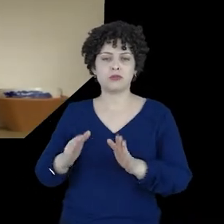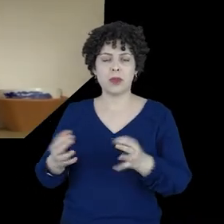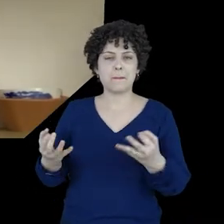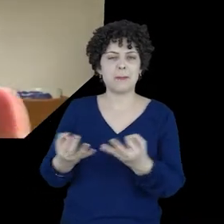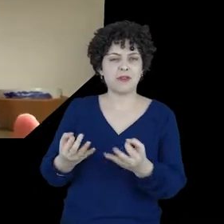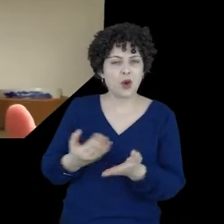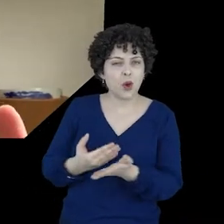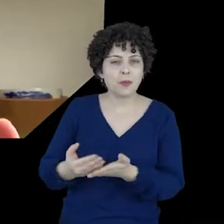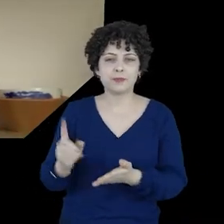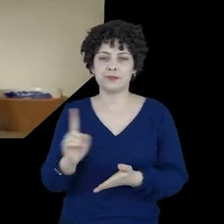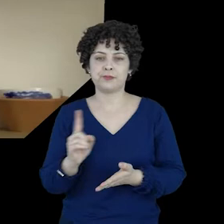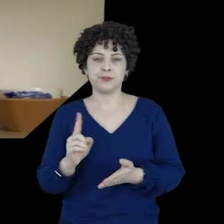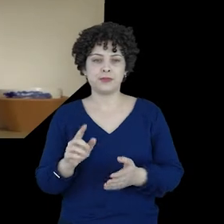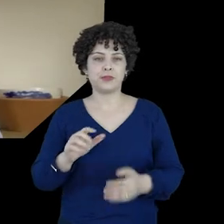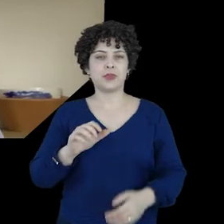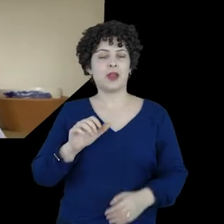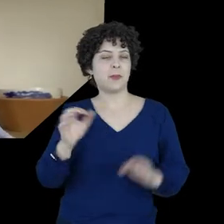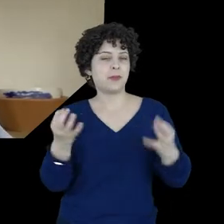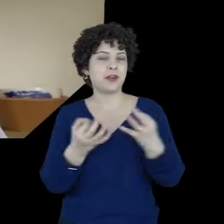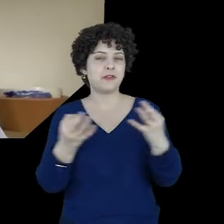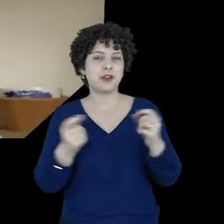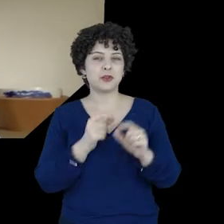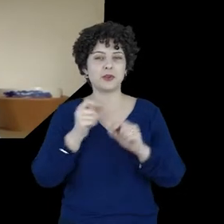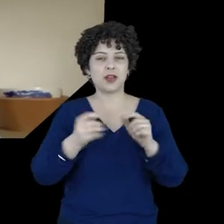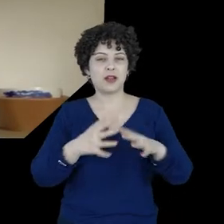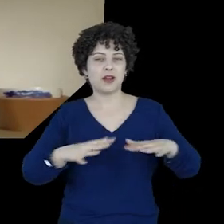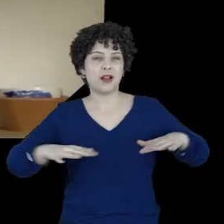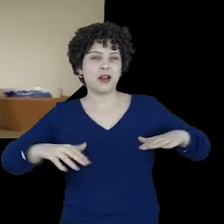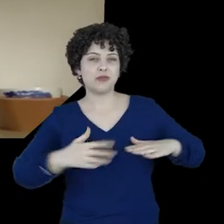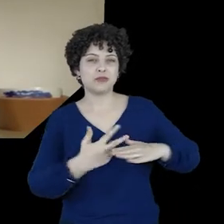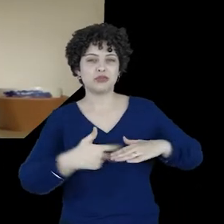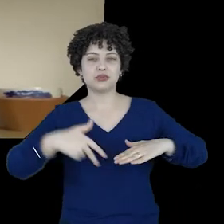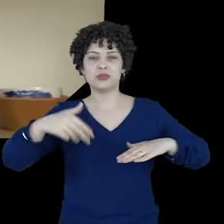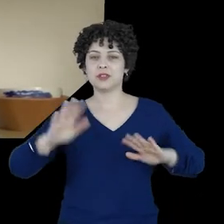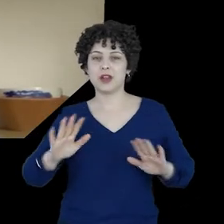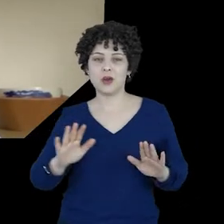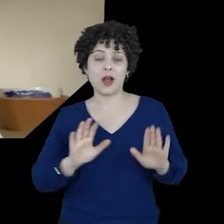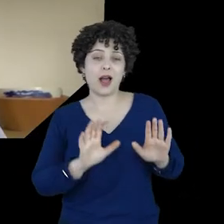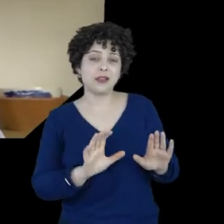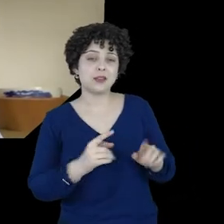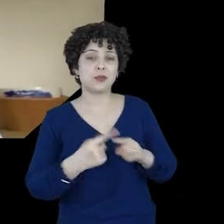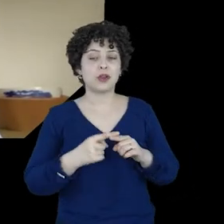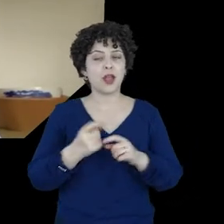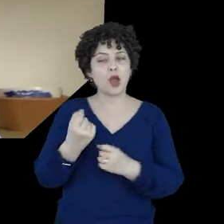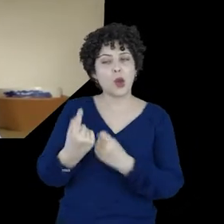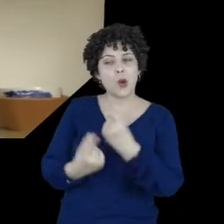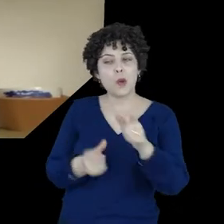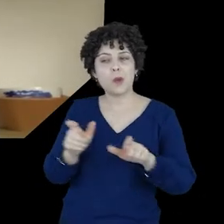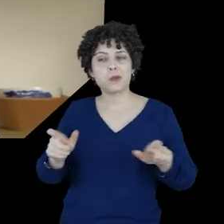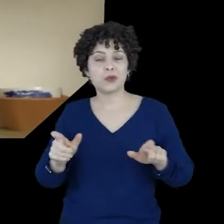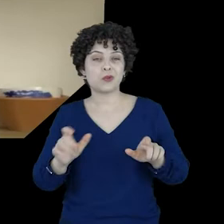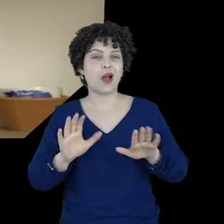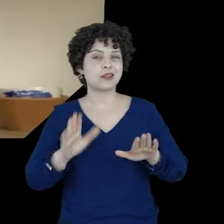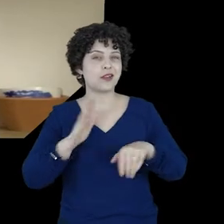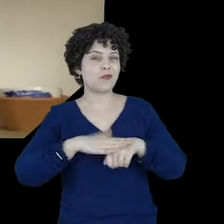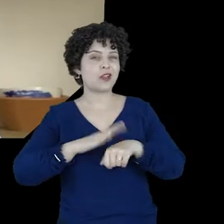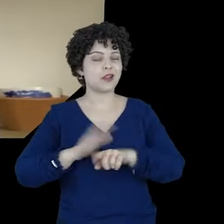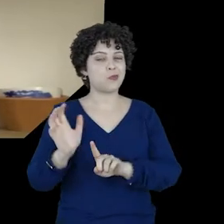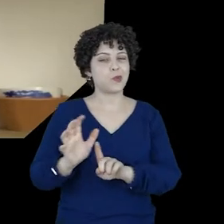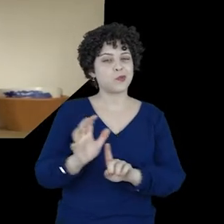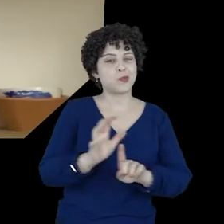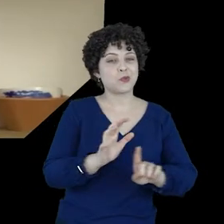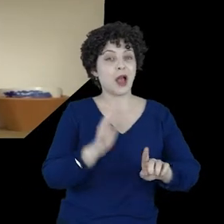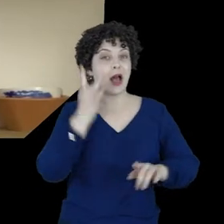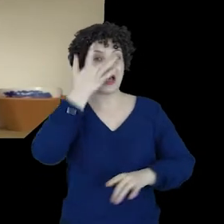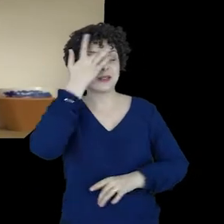fully fledged like Aphrodite from the ocean. Rather, it is the way it is because people made decisions and people built it that way.